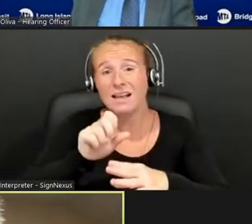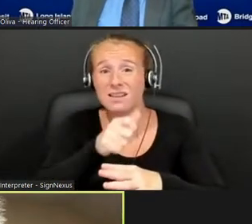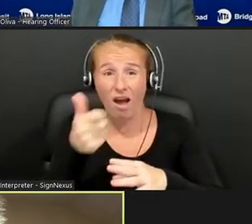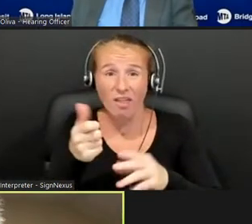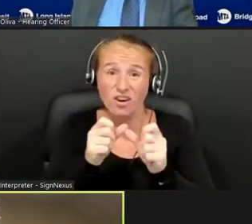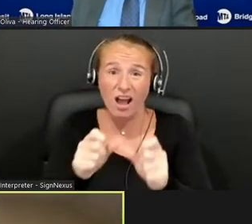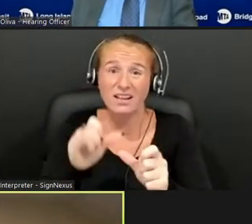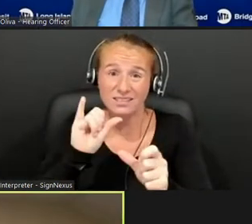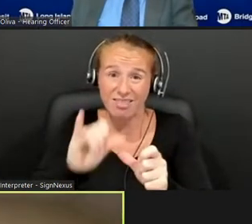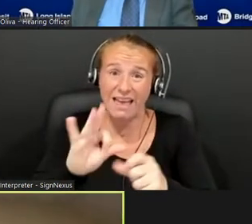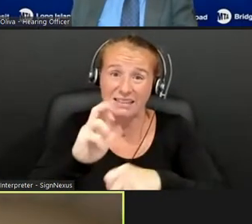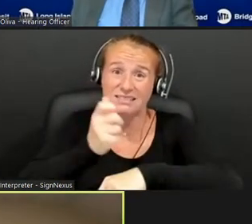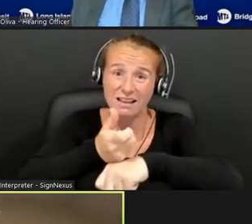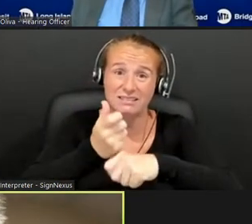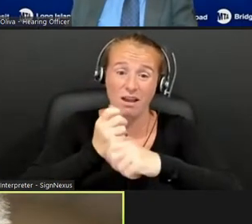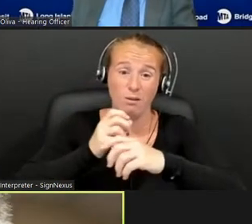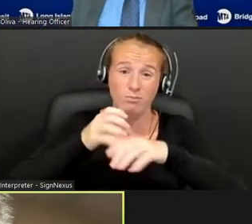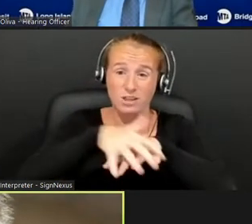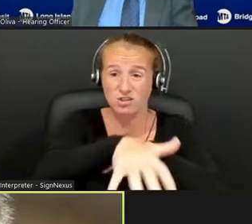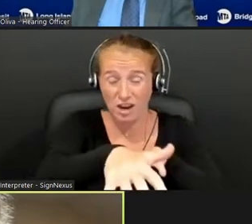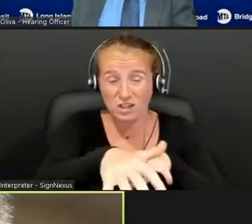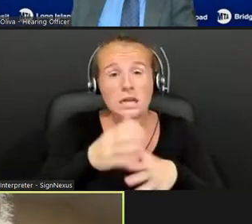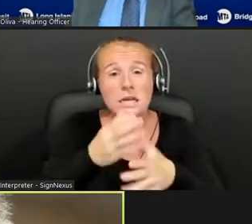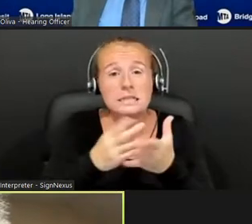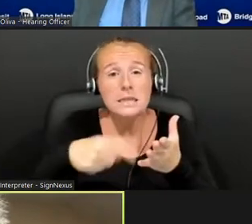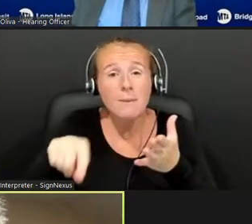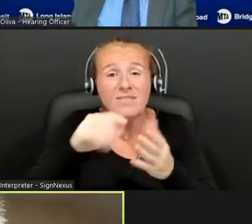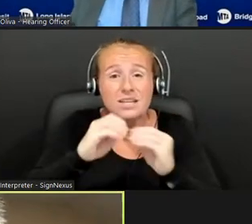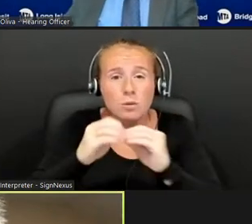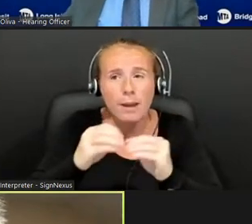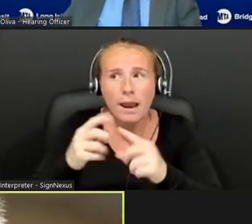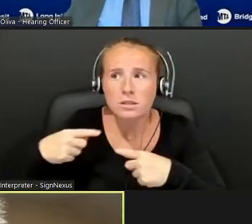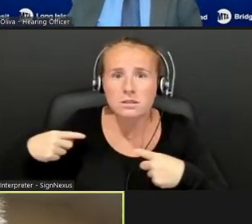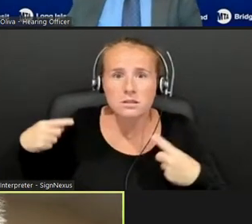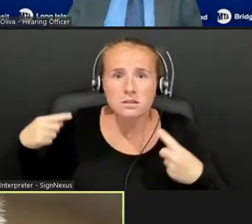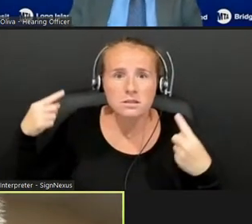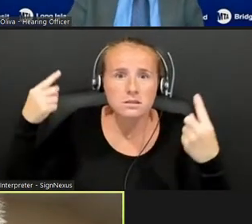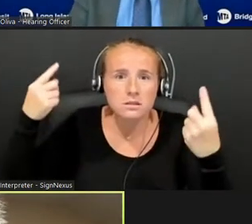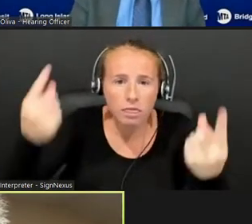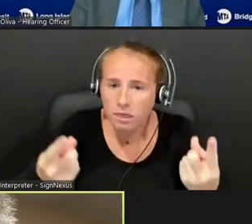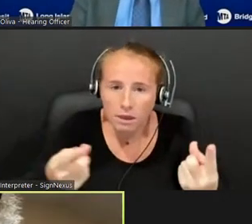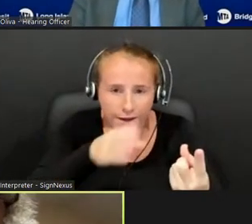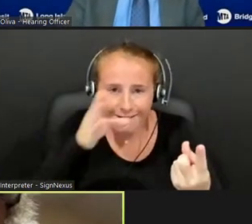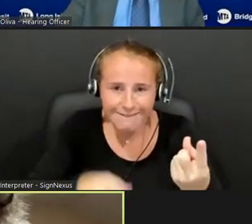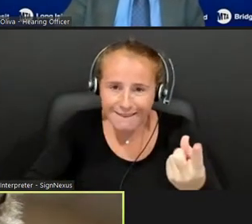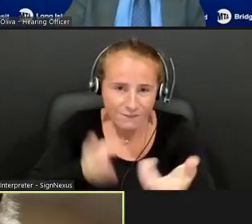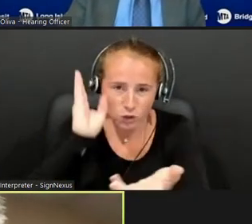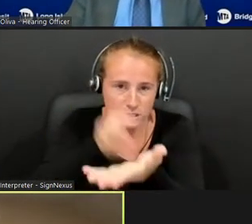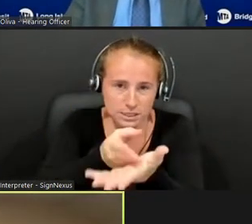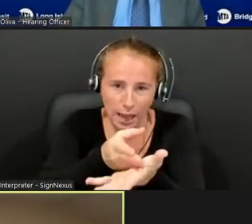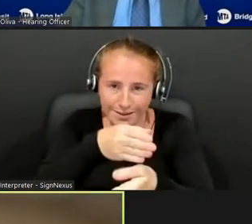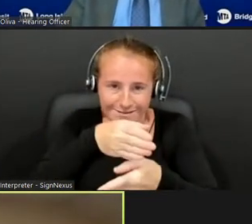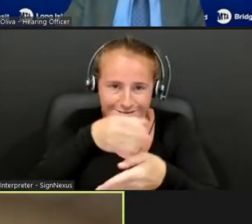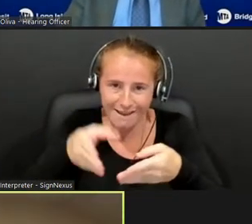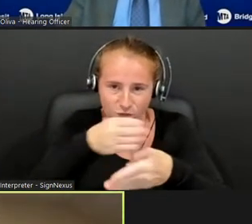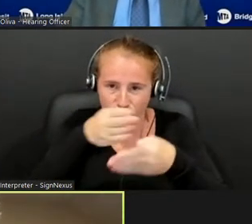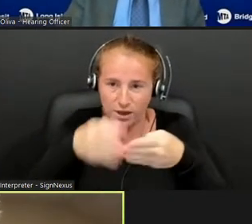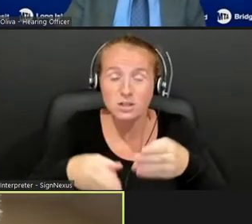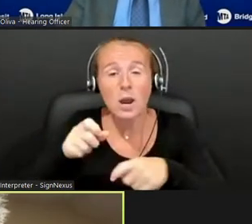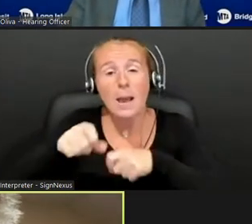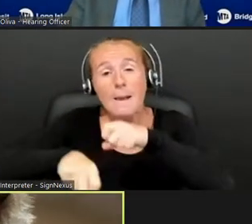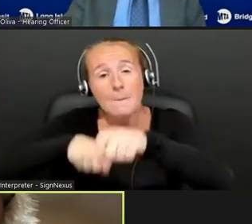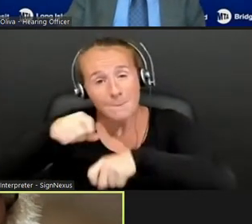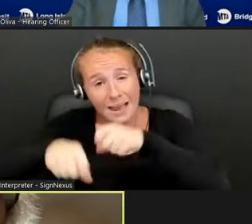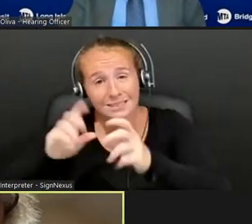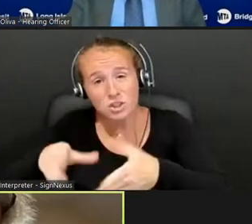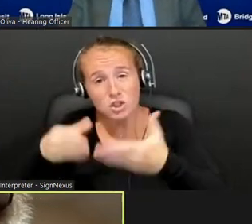congestion some of these repairs have been going on for years it seems to be never ending bicycling has been suggested